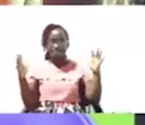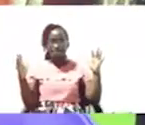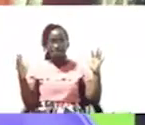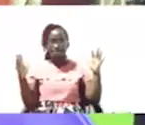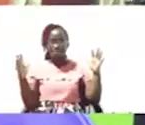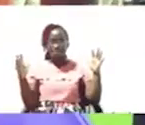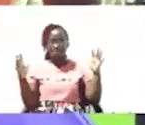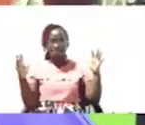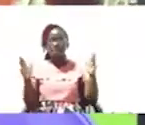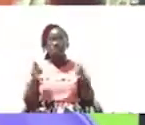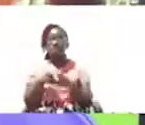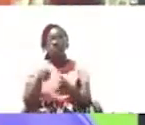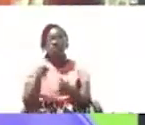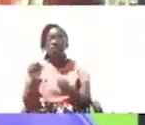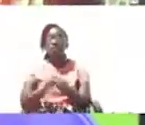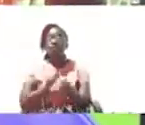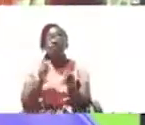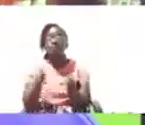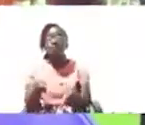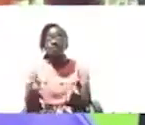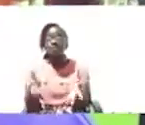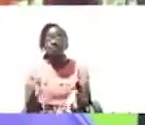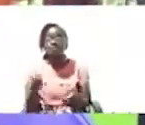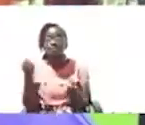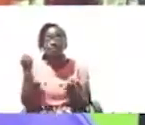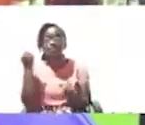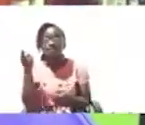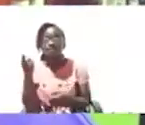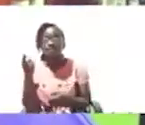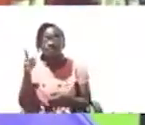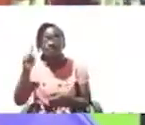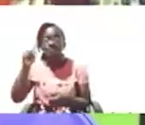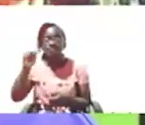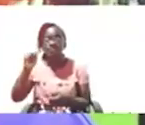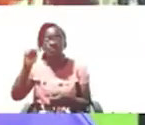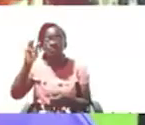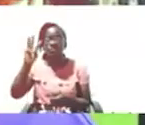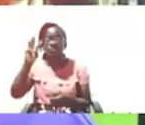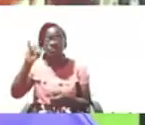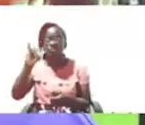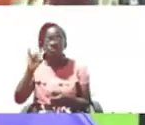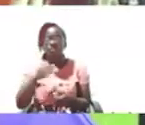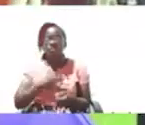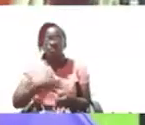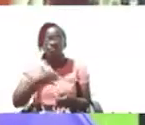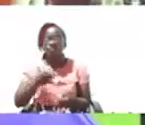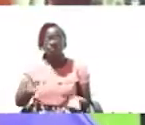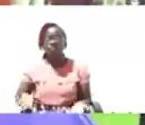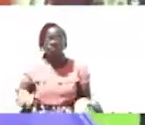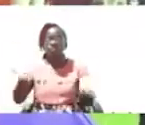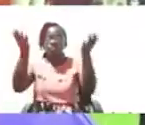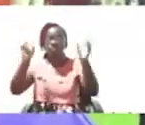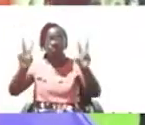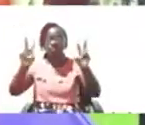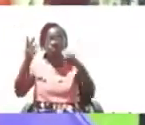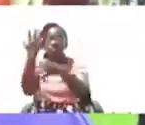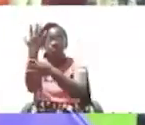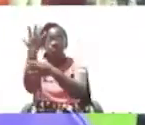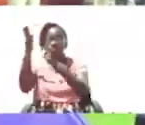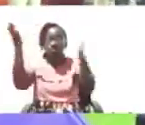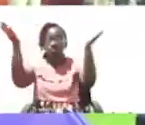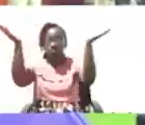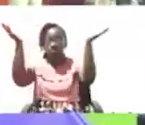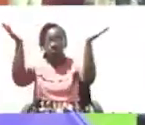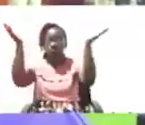Obia tichwi waha. Okay. Pamucho mumpeja munsamienu. Please lift up your two